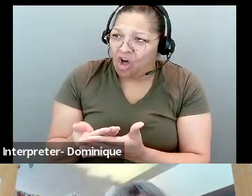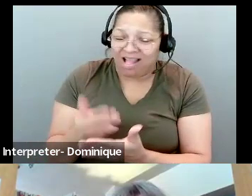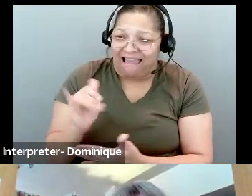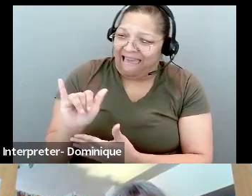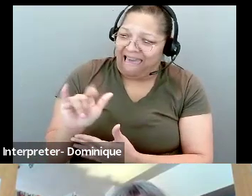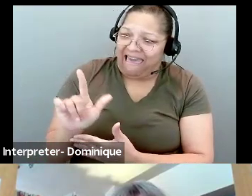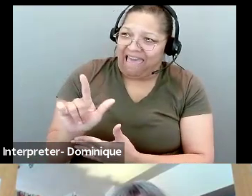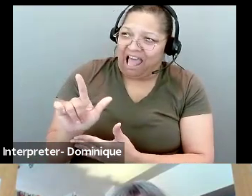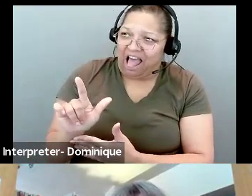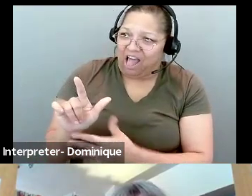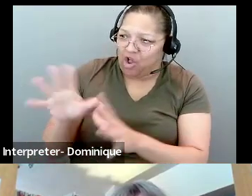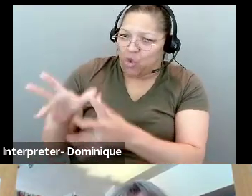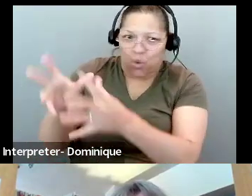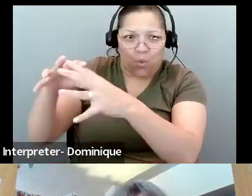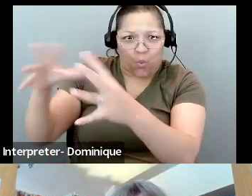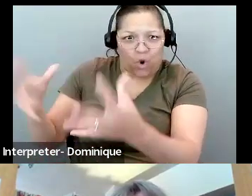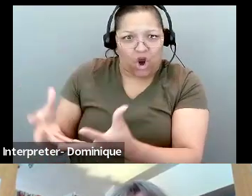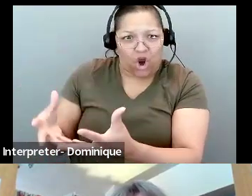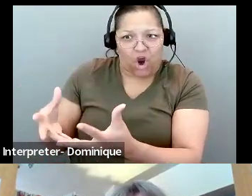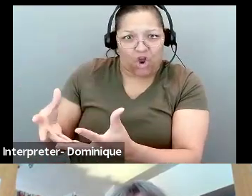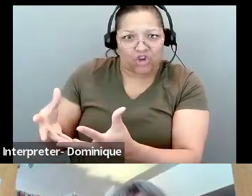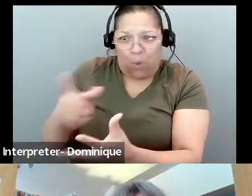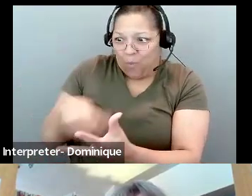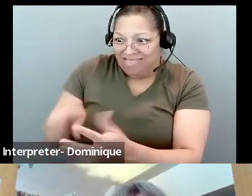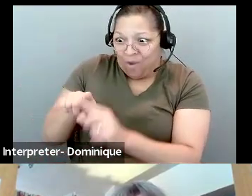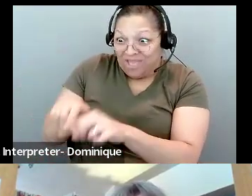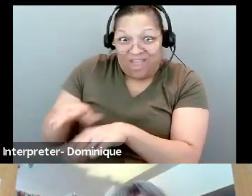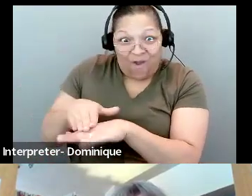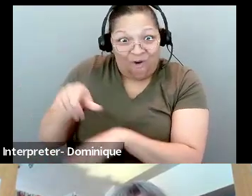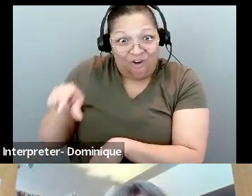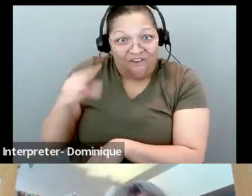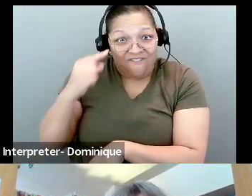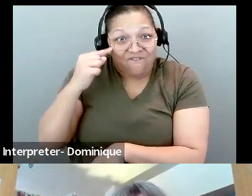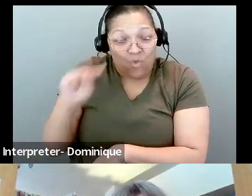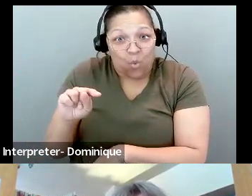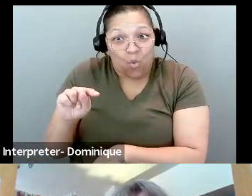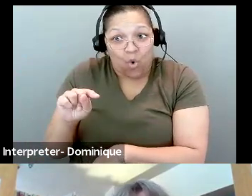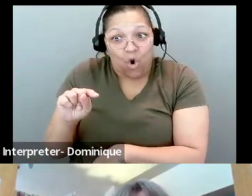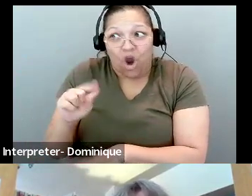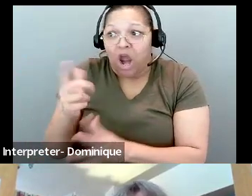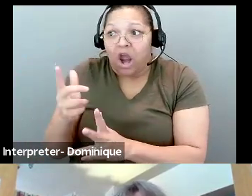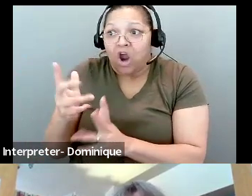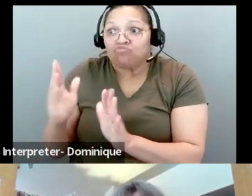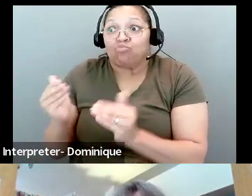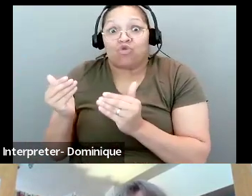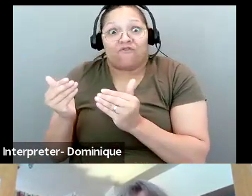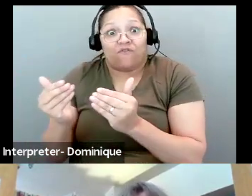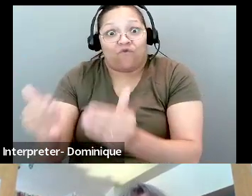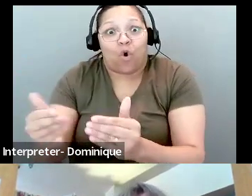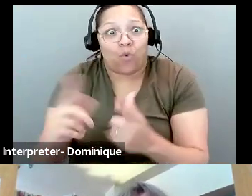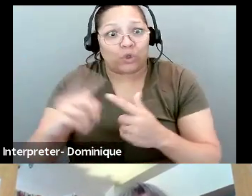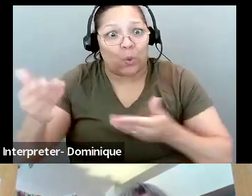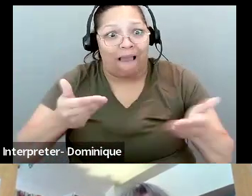IL world relies upon for moving forward in hiring